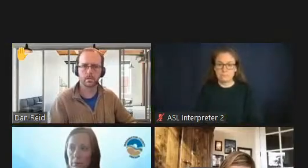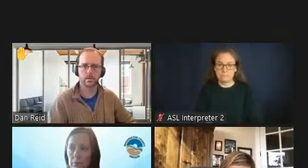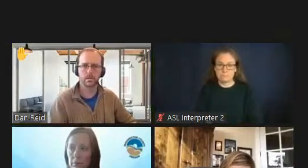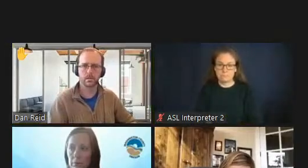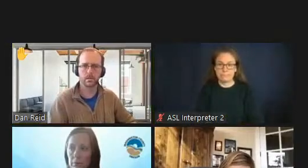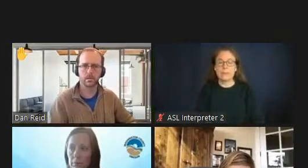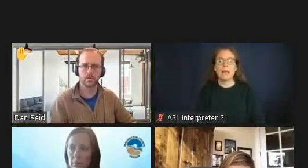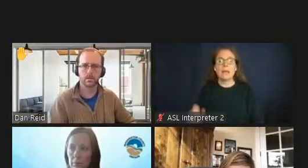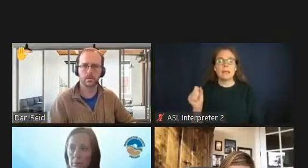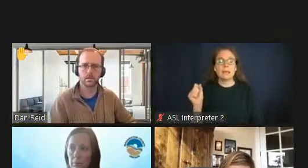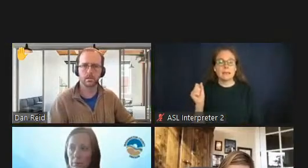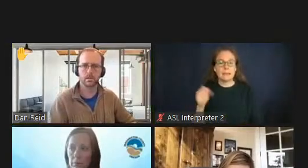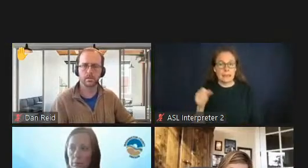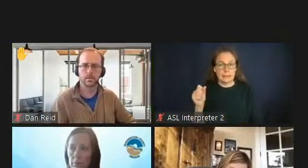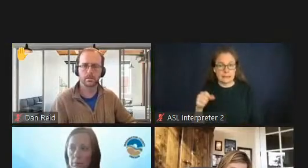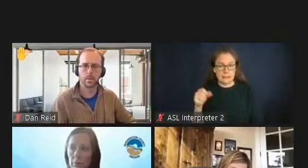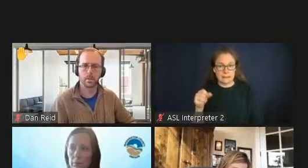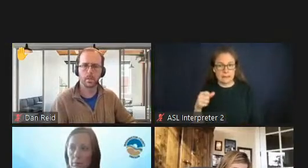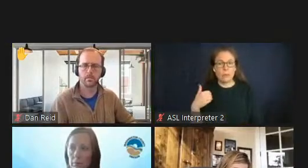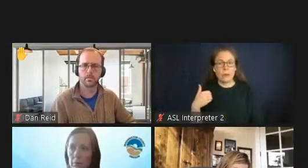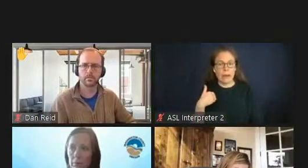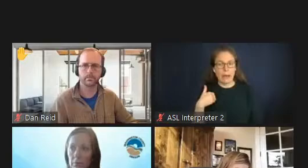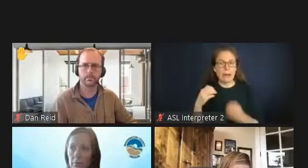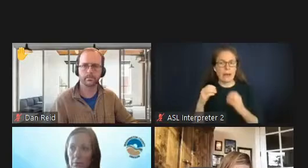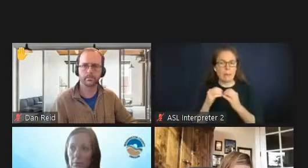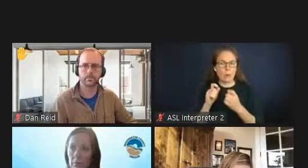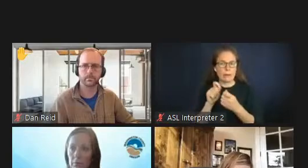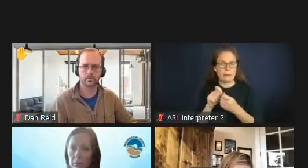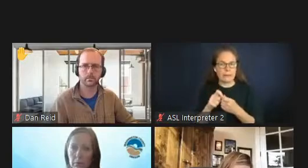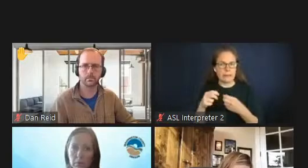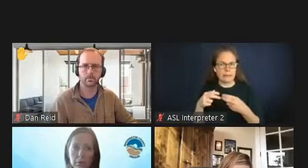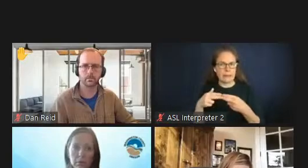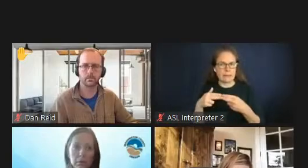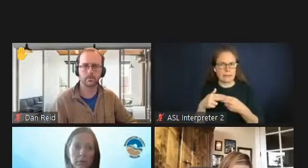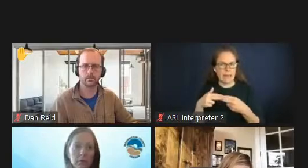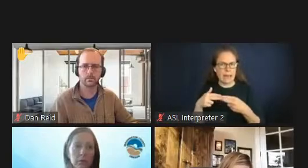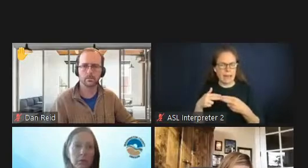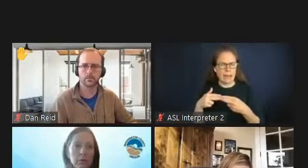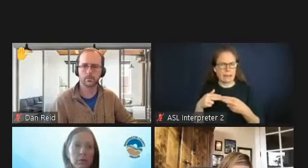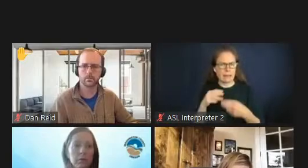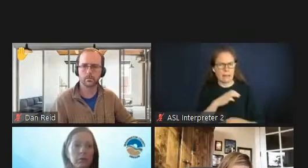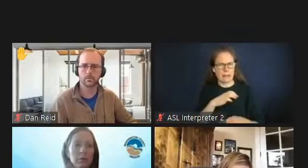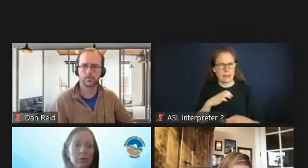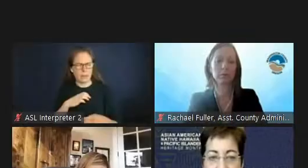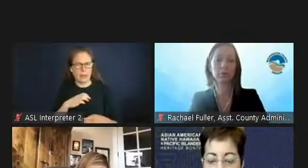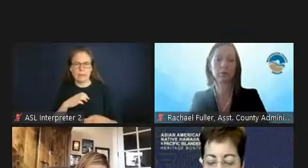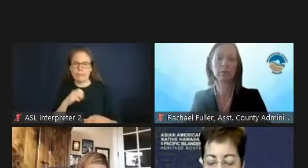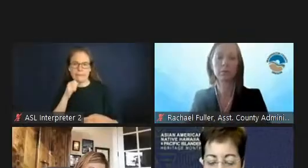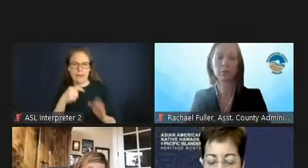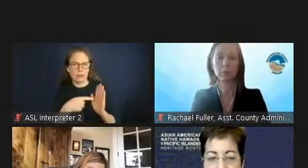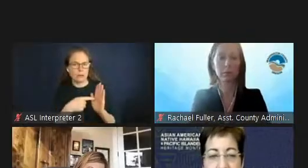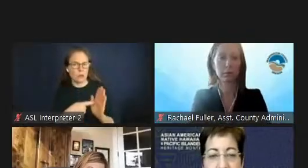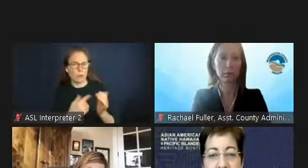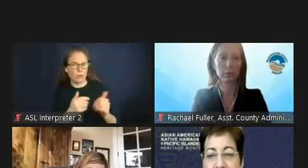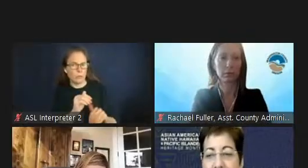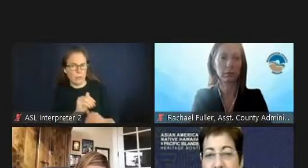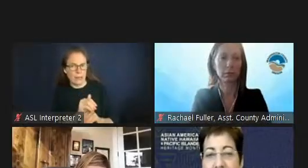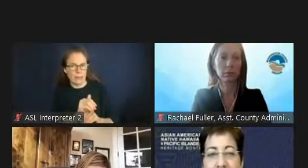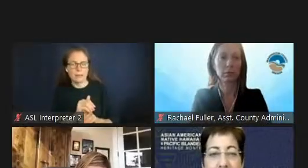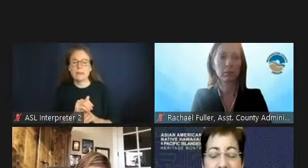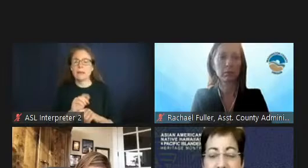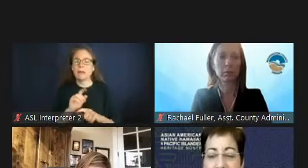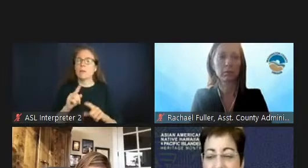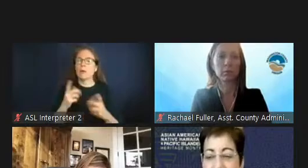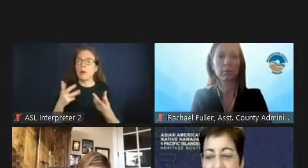Yes, we had a more detailed slide, I think, when we met as a subcommittee that we didn't include in this presentation, but we have identified